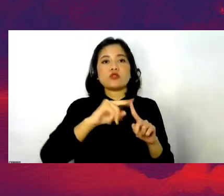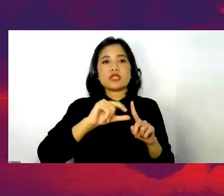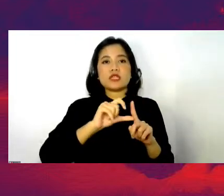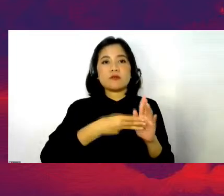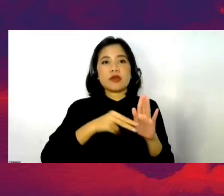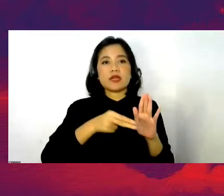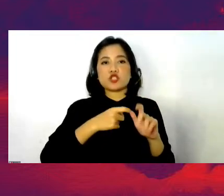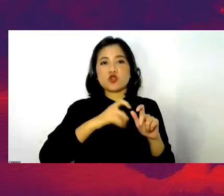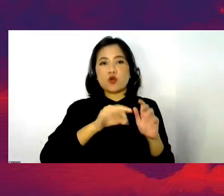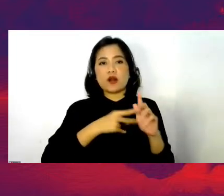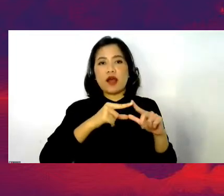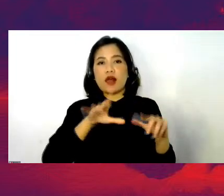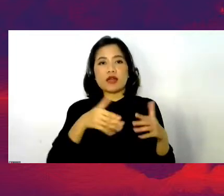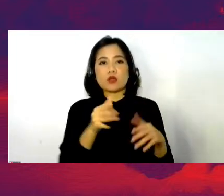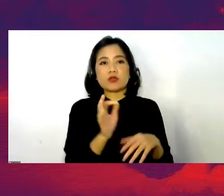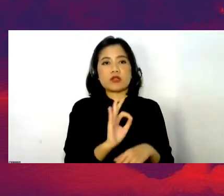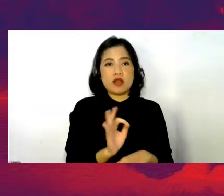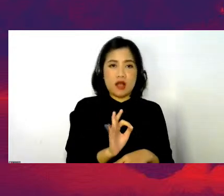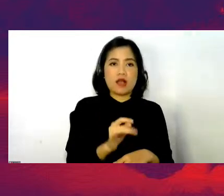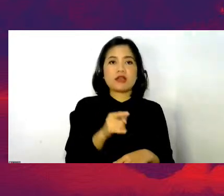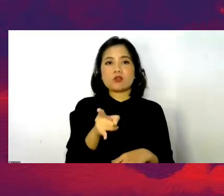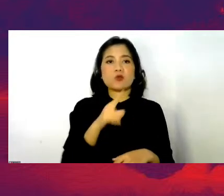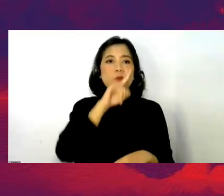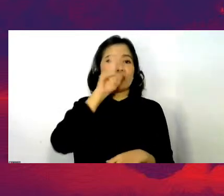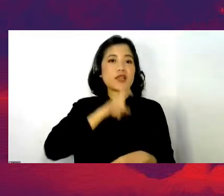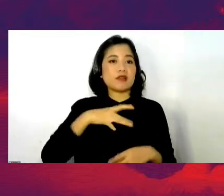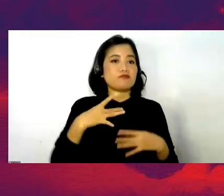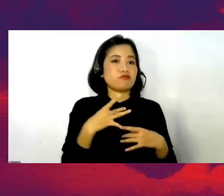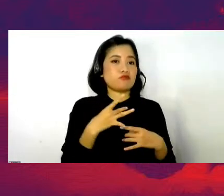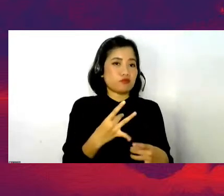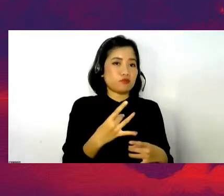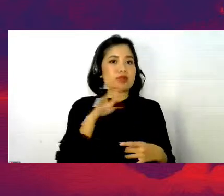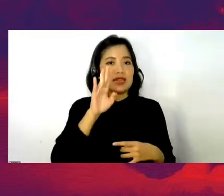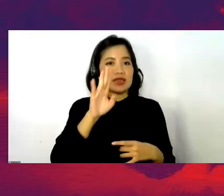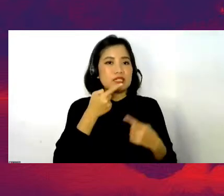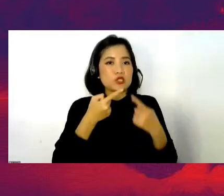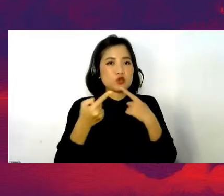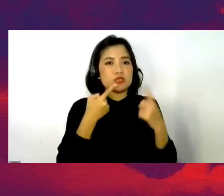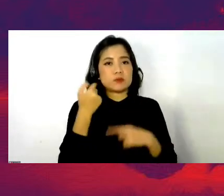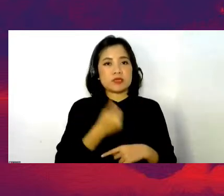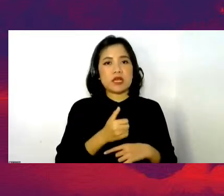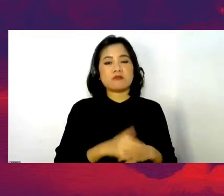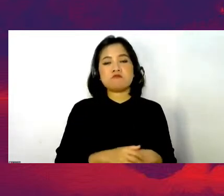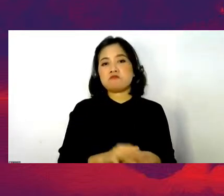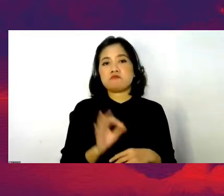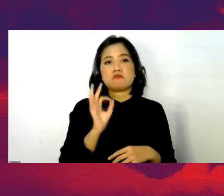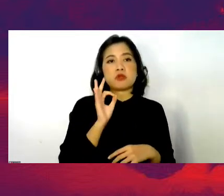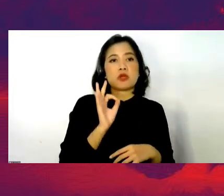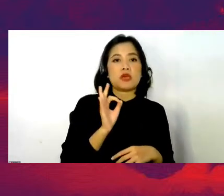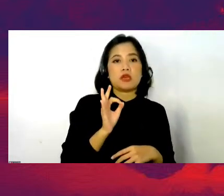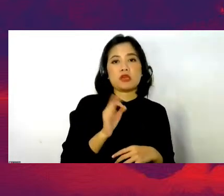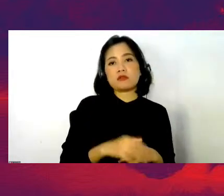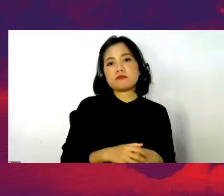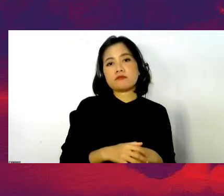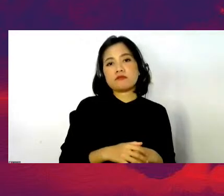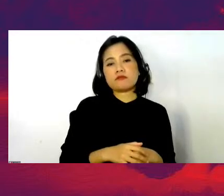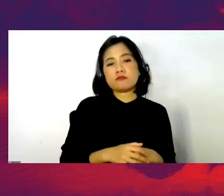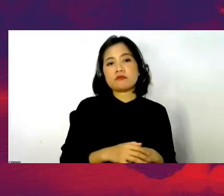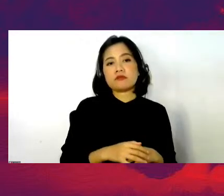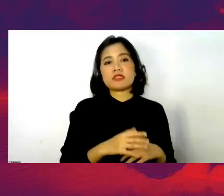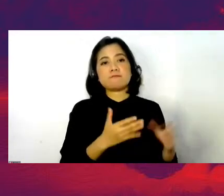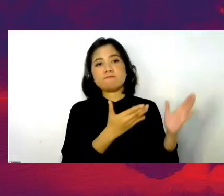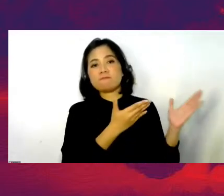focus on alpha equals 0, which is the adjusted headcount ratio, M0. What does that look like?